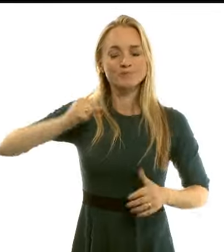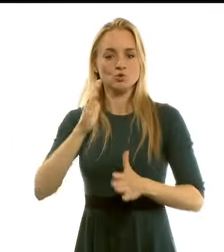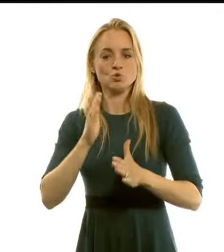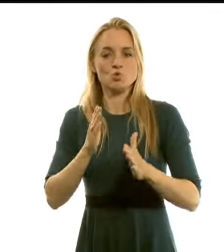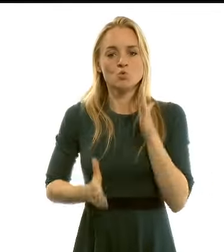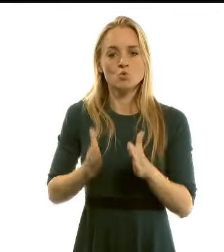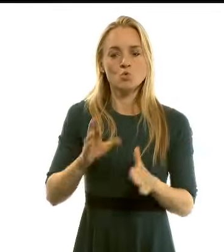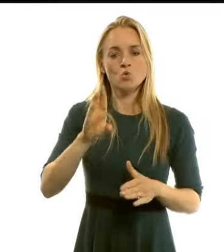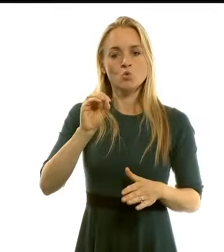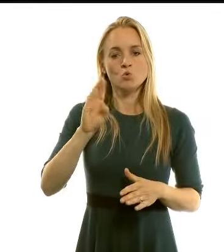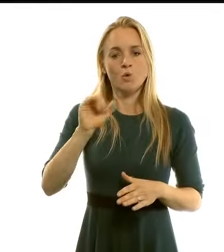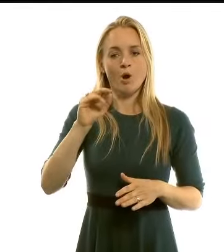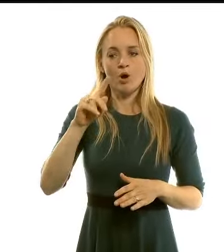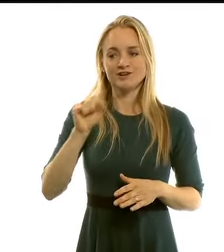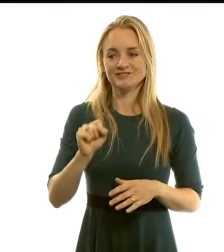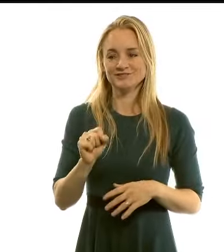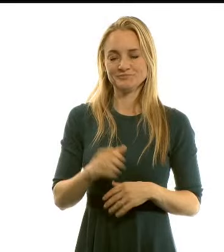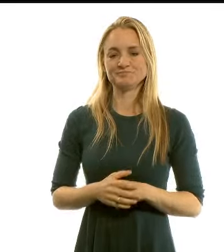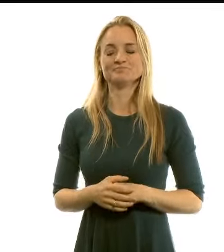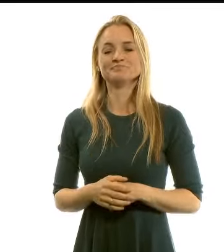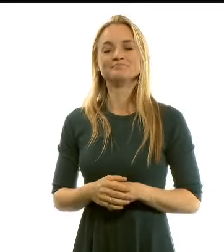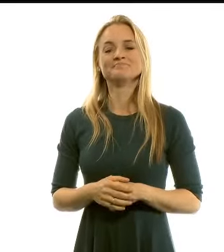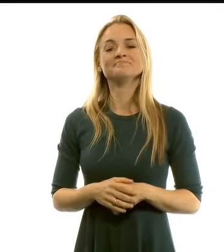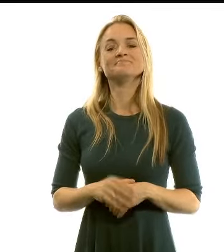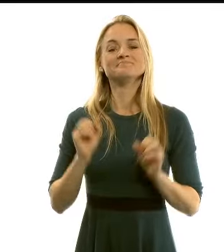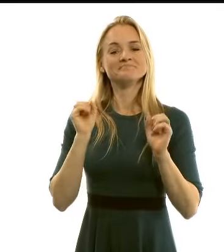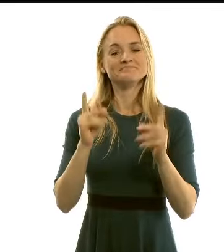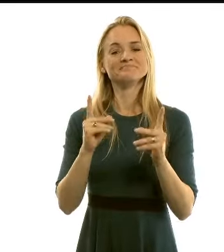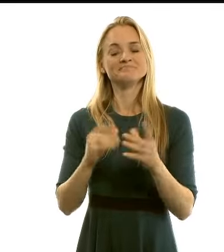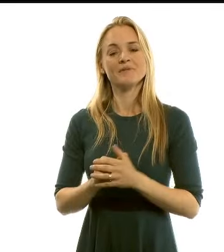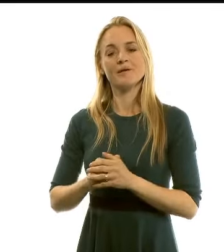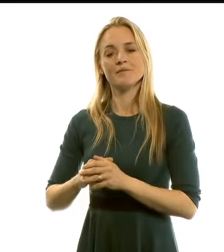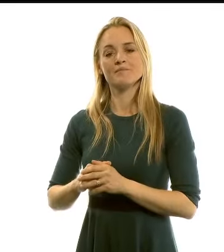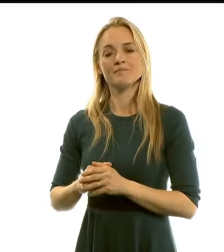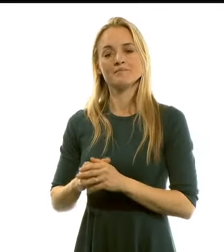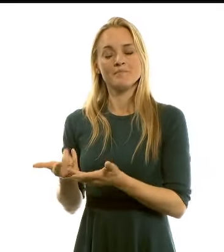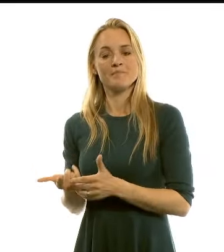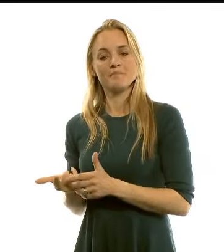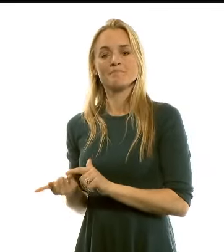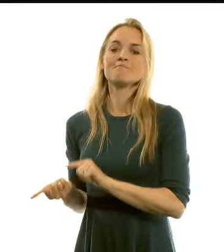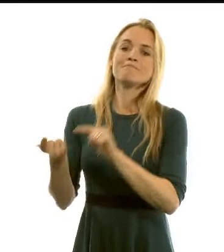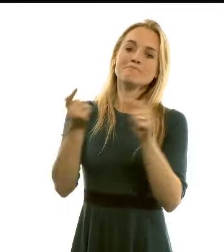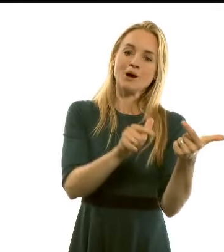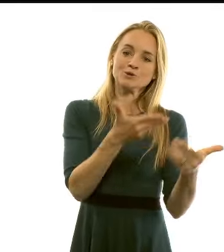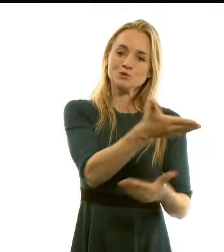right. Oh, look at him go. All right, back to you in the studio.